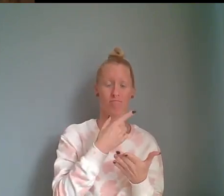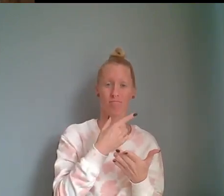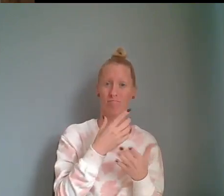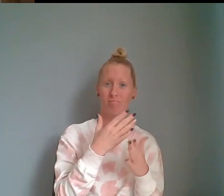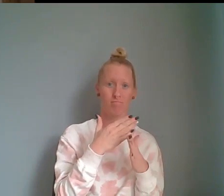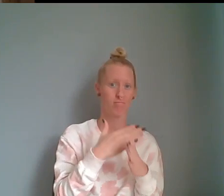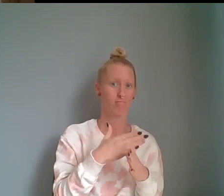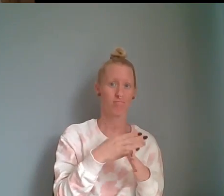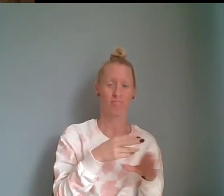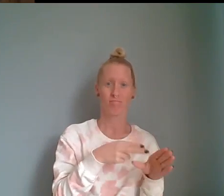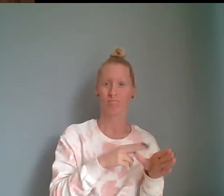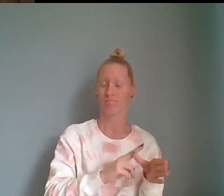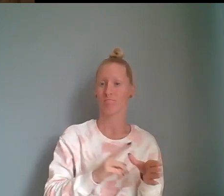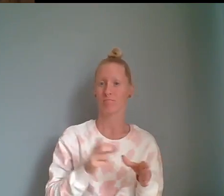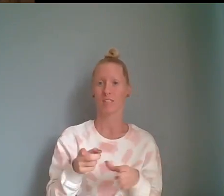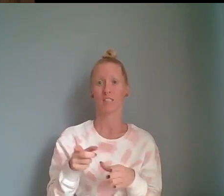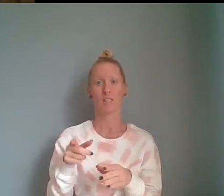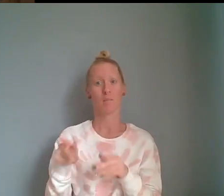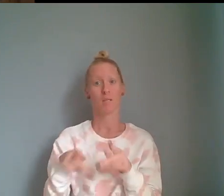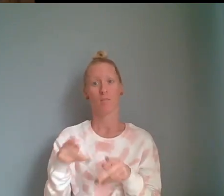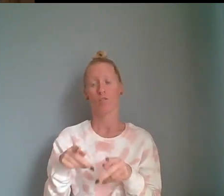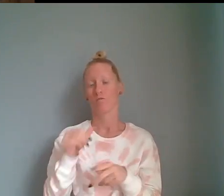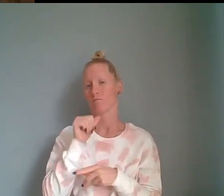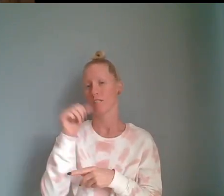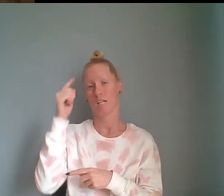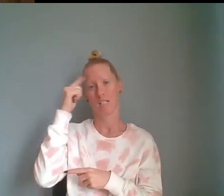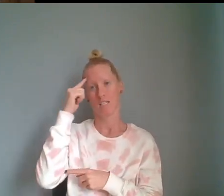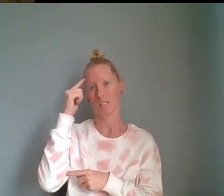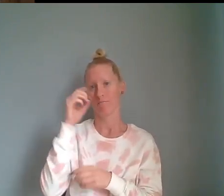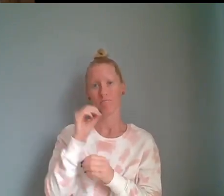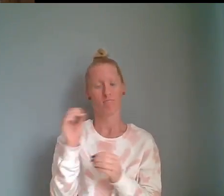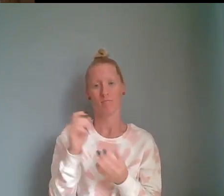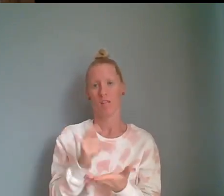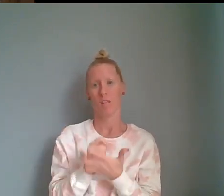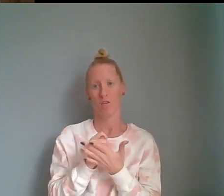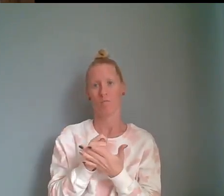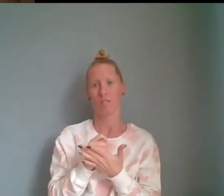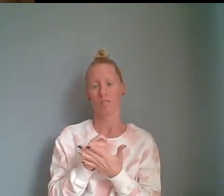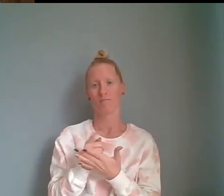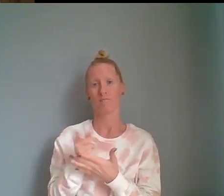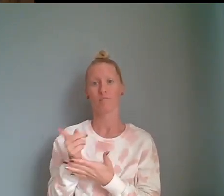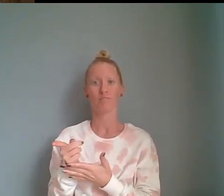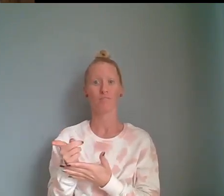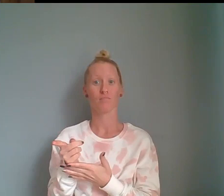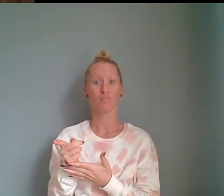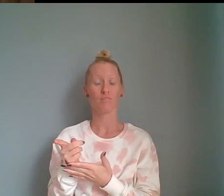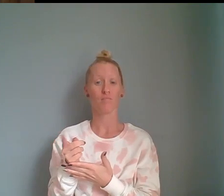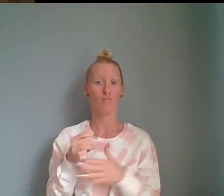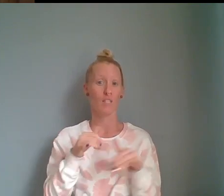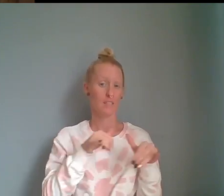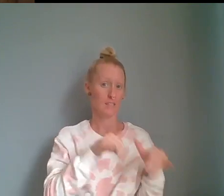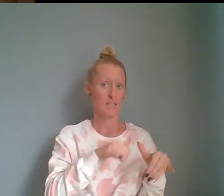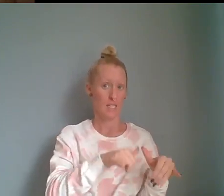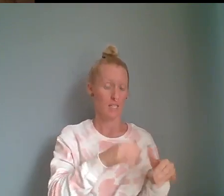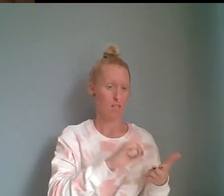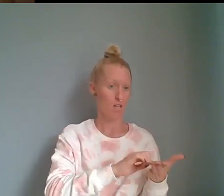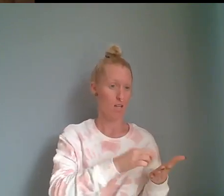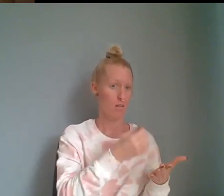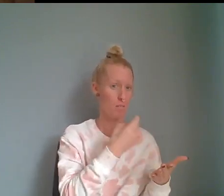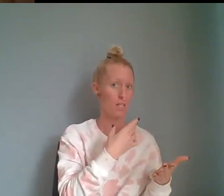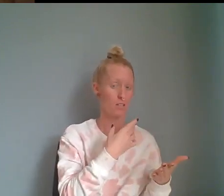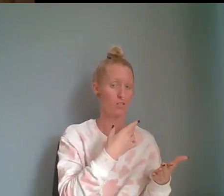medication. Again, these were people who did not get any cognitive behavioral therapy. Of those people who stayed on Paxil